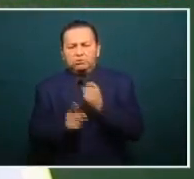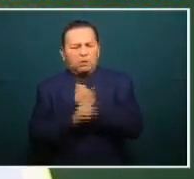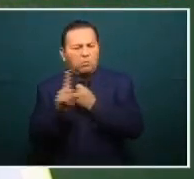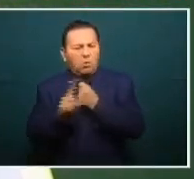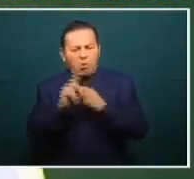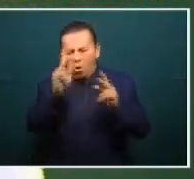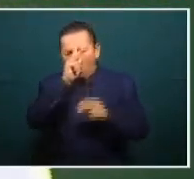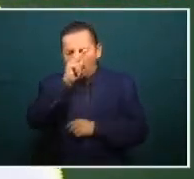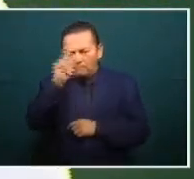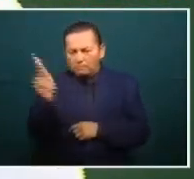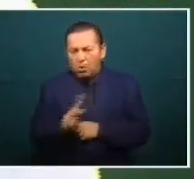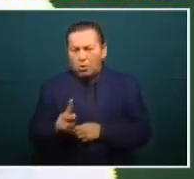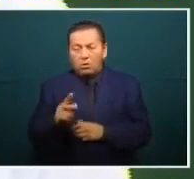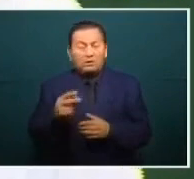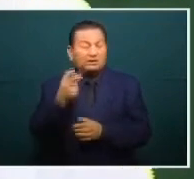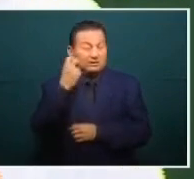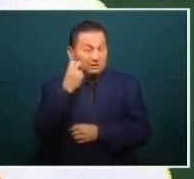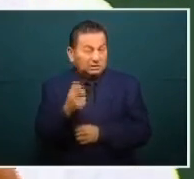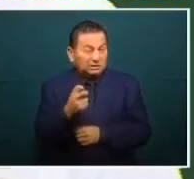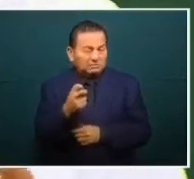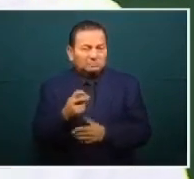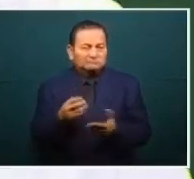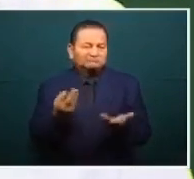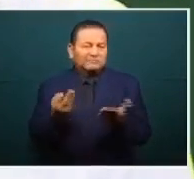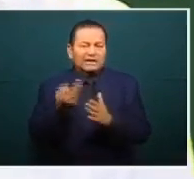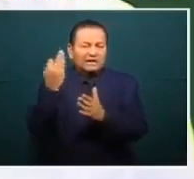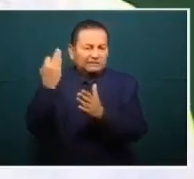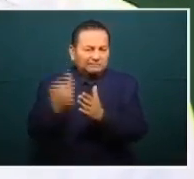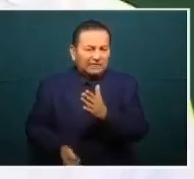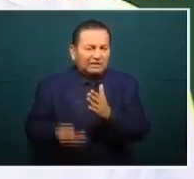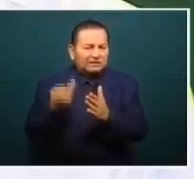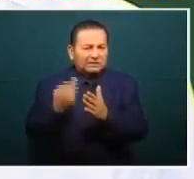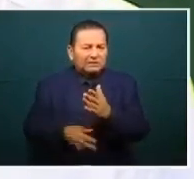and the situation they're living through in Central America.